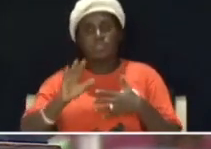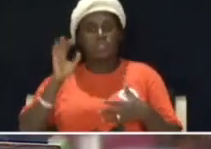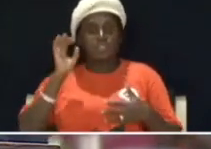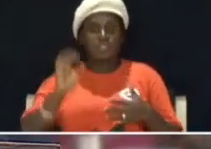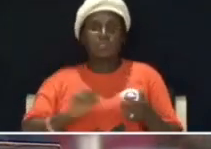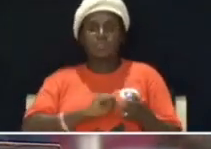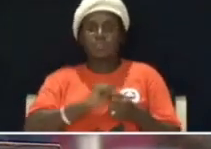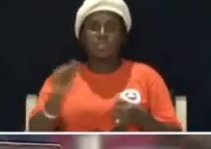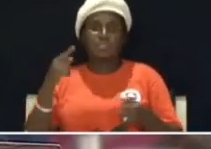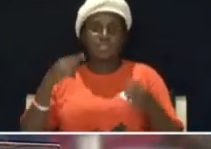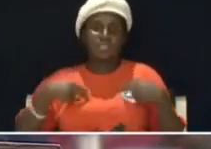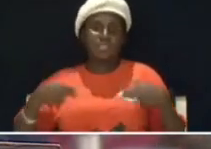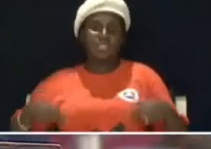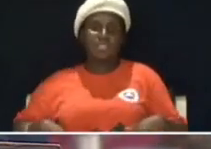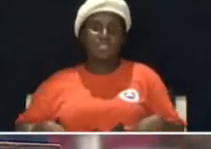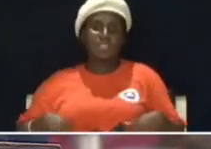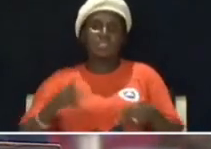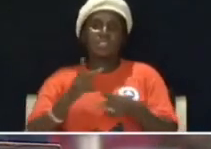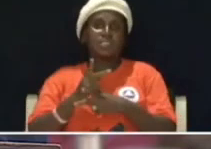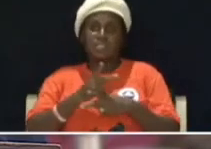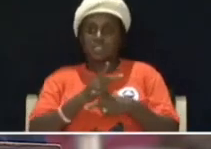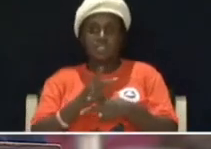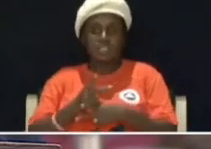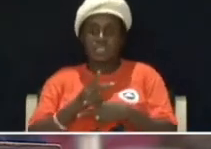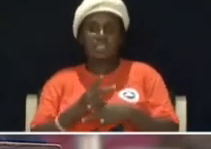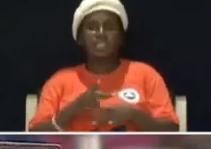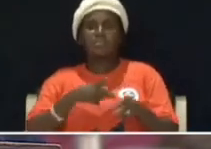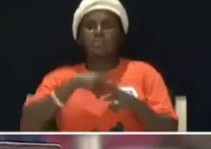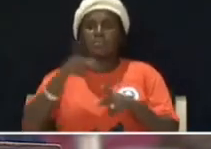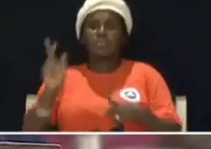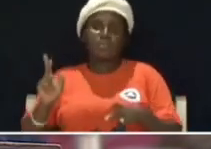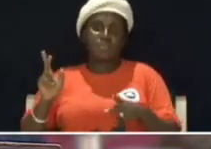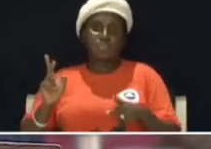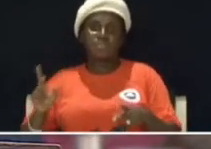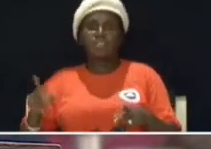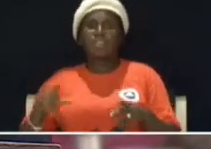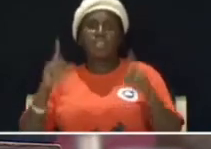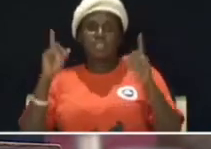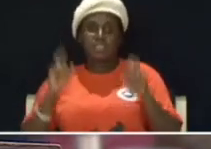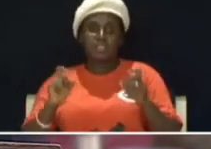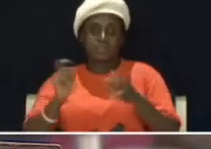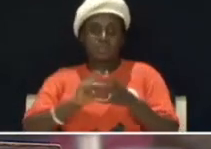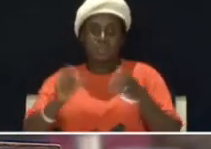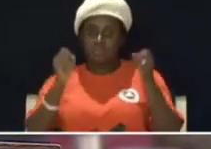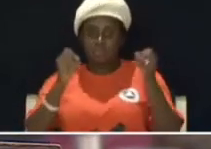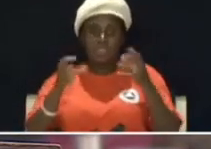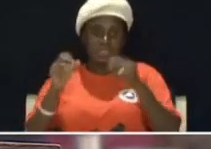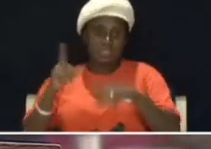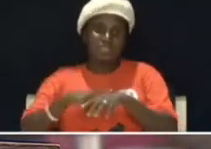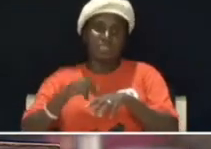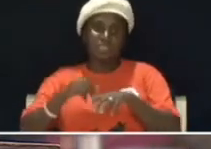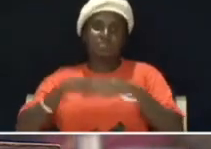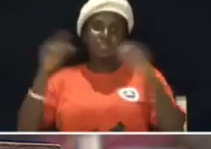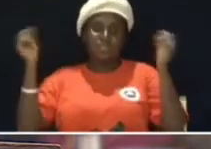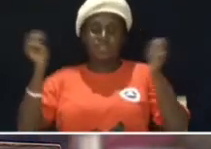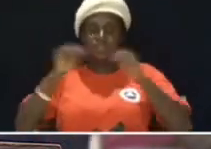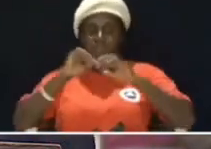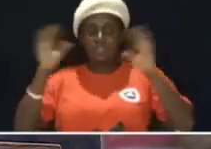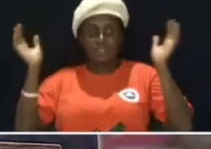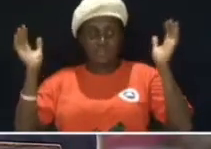healthcare professional license exam he had written several times. Somebody shout hallelujah.